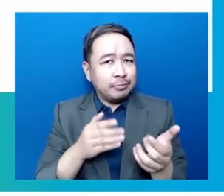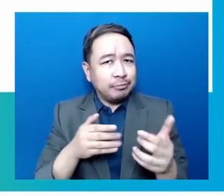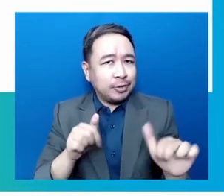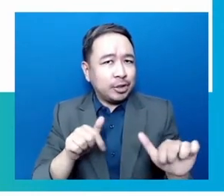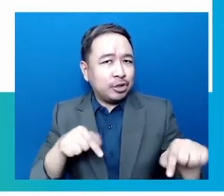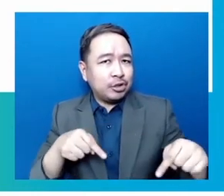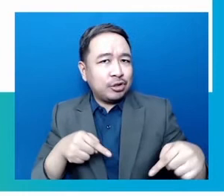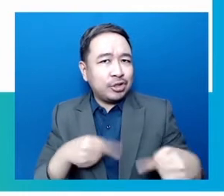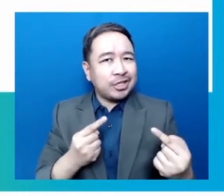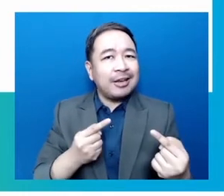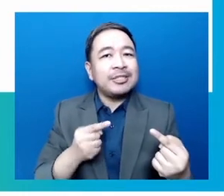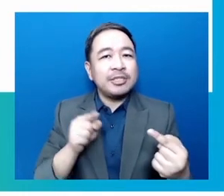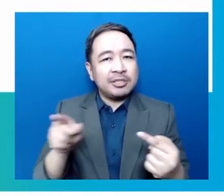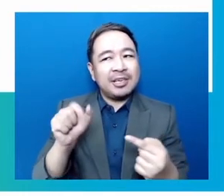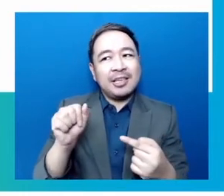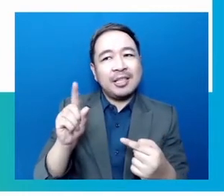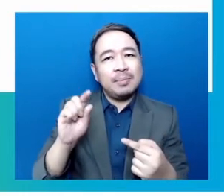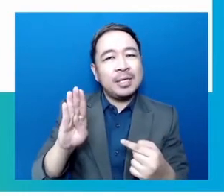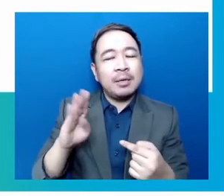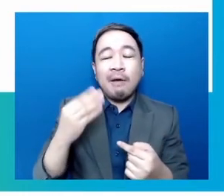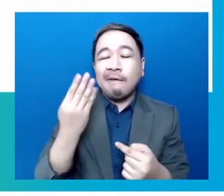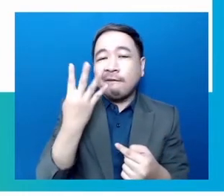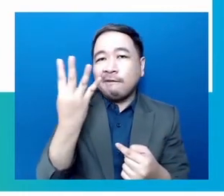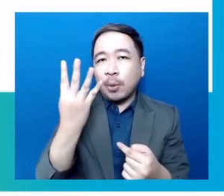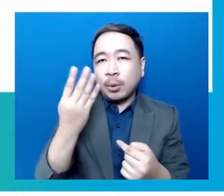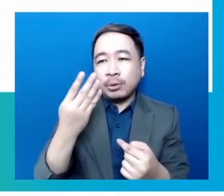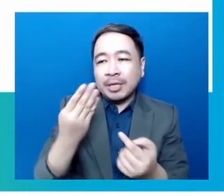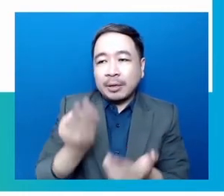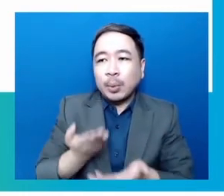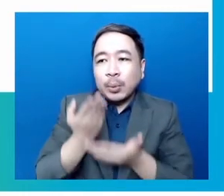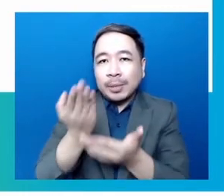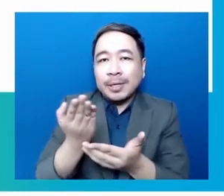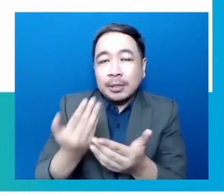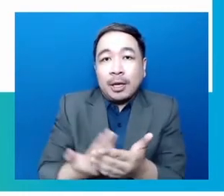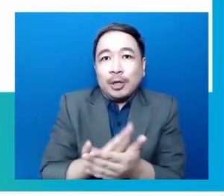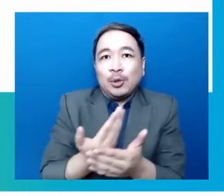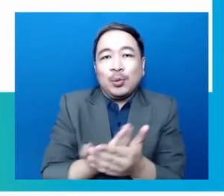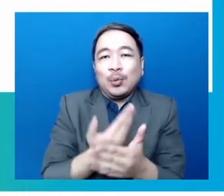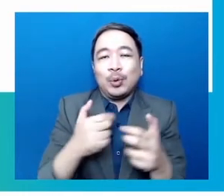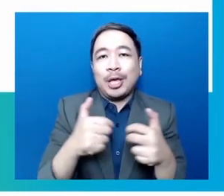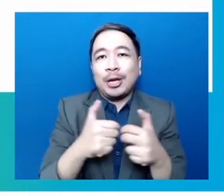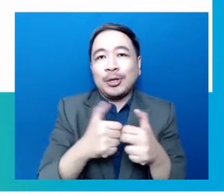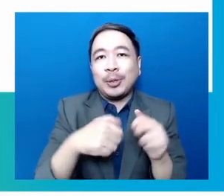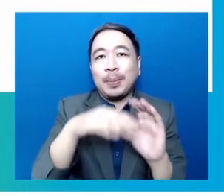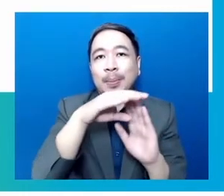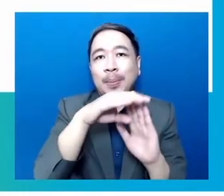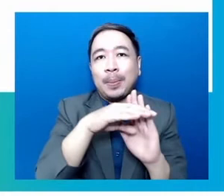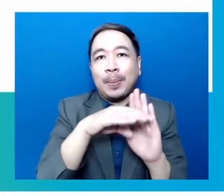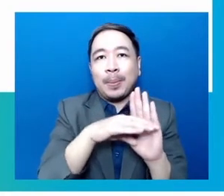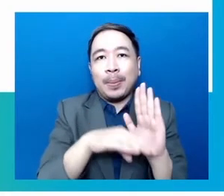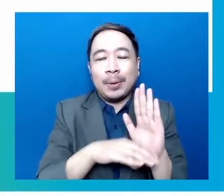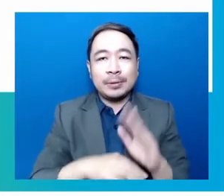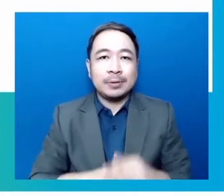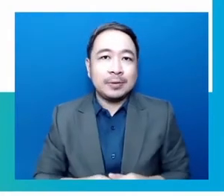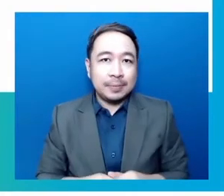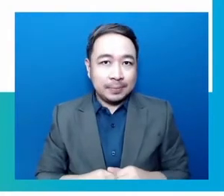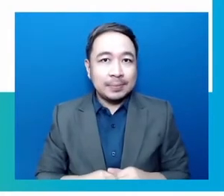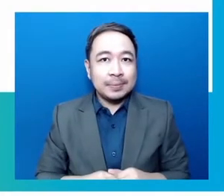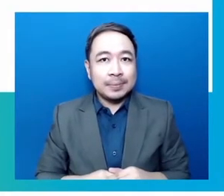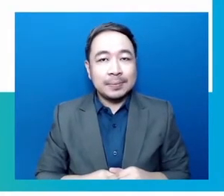main recommendations in its new energy policy. For the first recommendation, next slide, please.